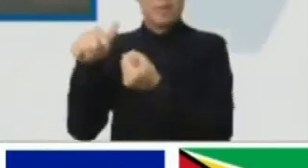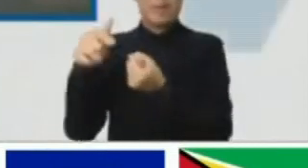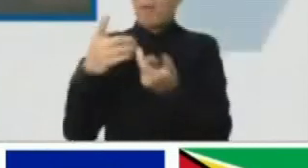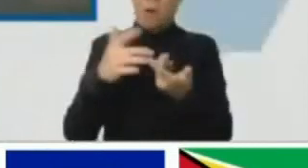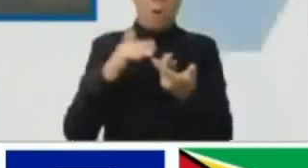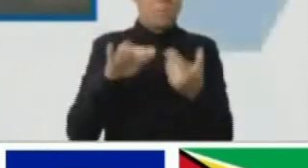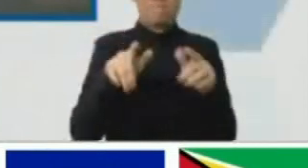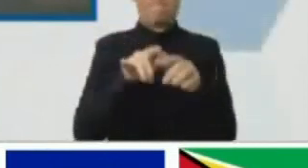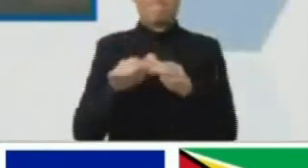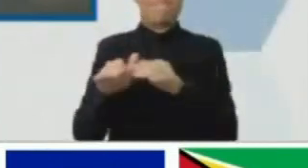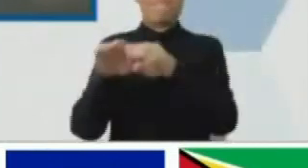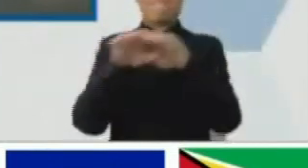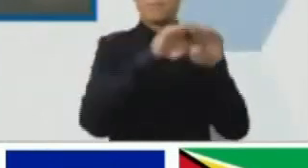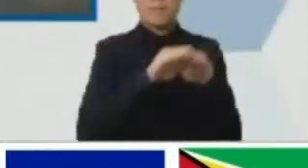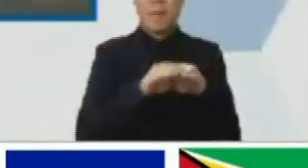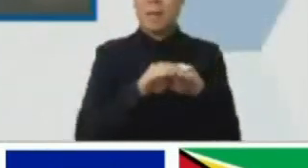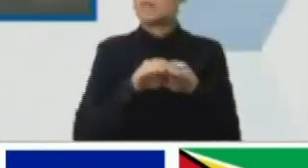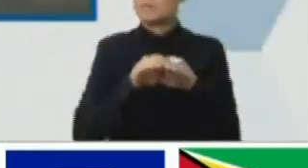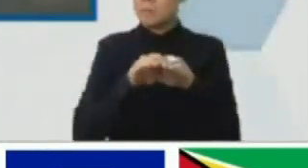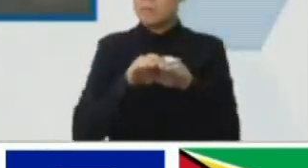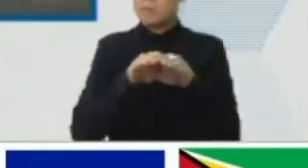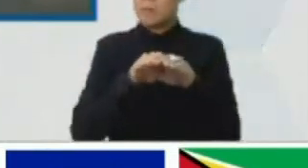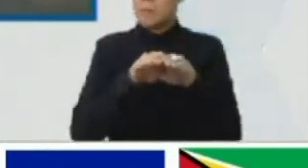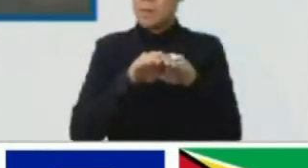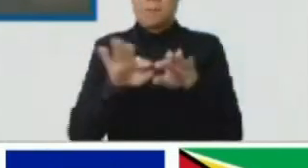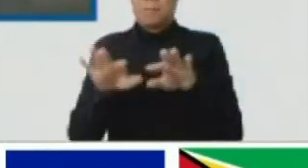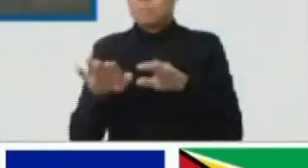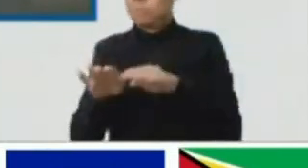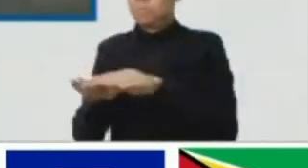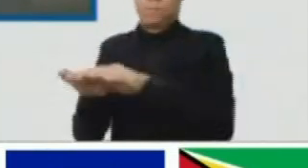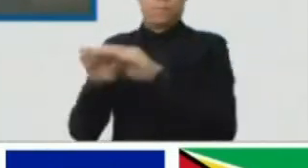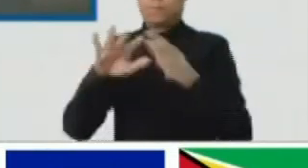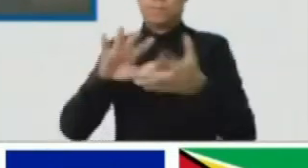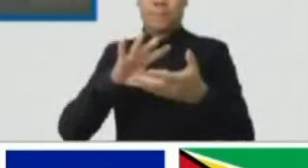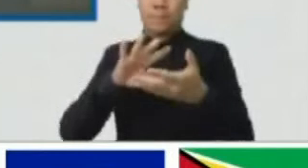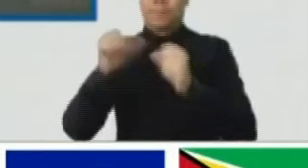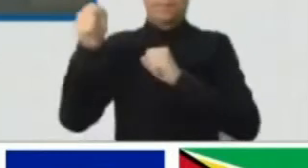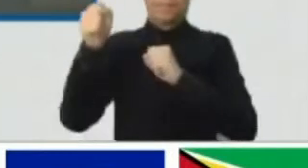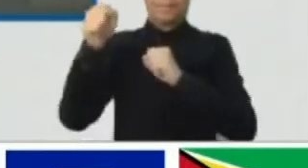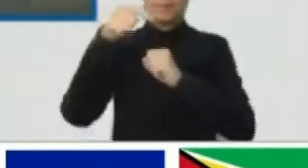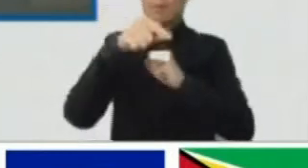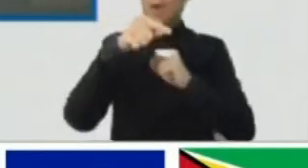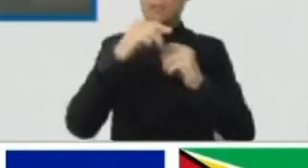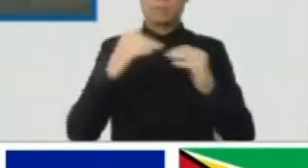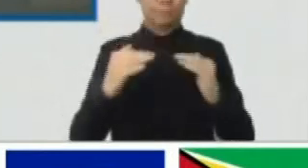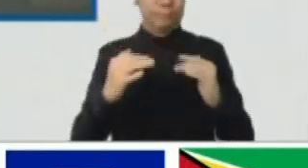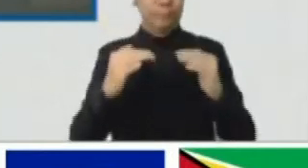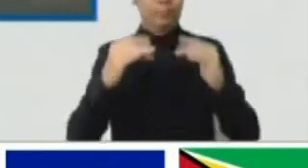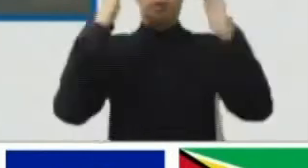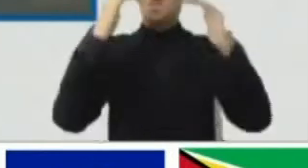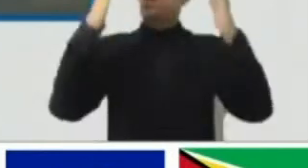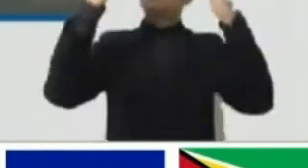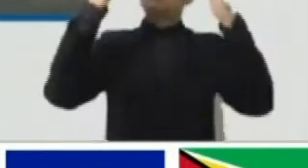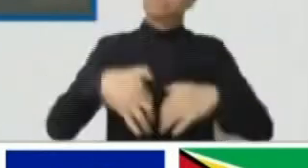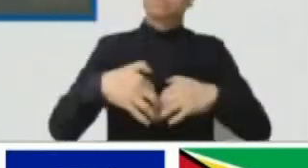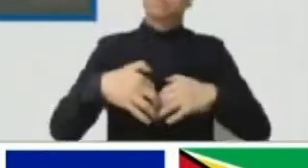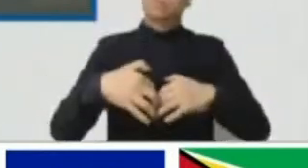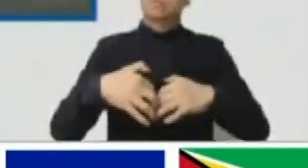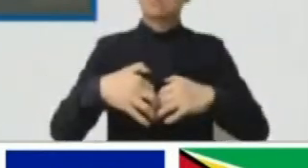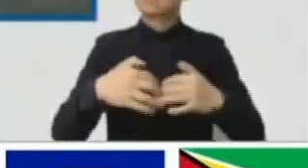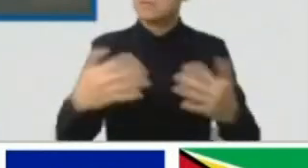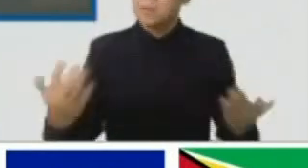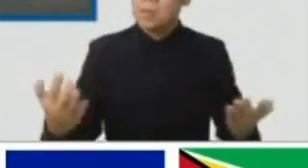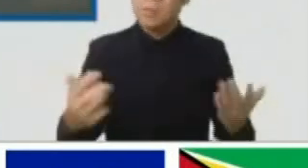can wipe out long-fought social and economic gains in communities which often go unnoticed